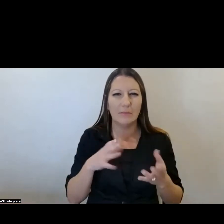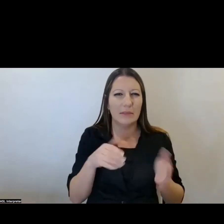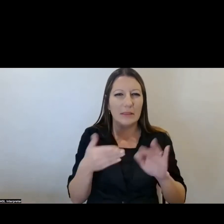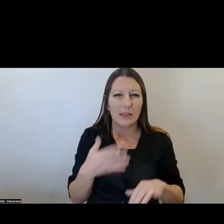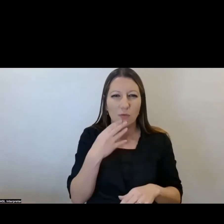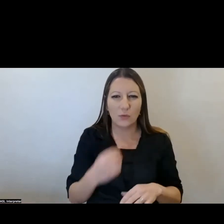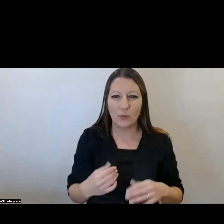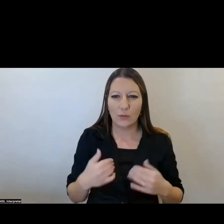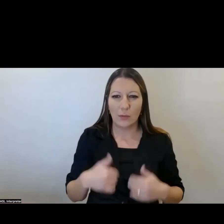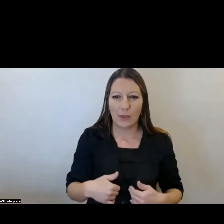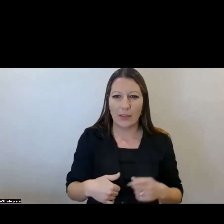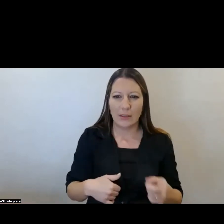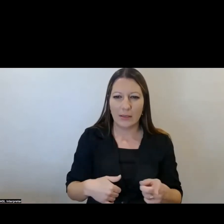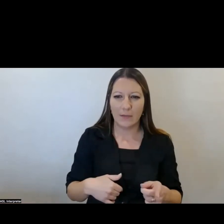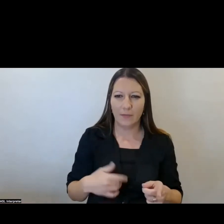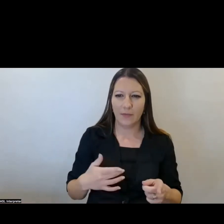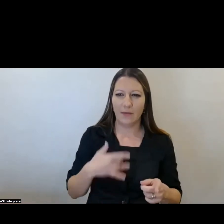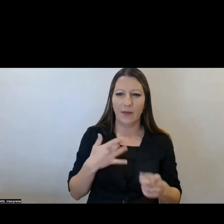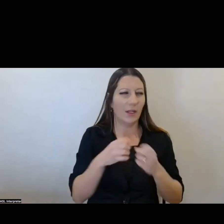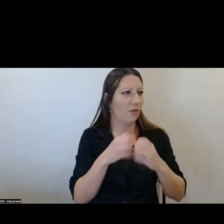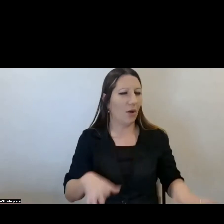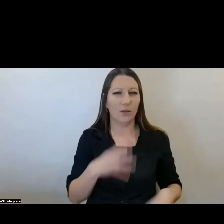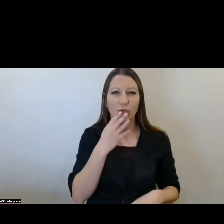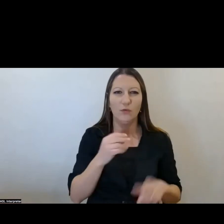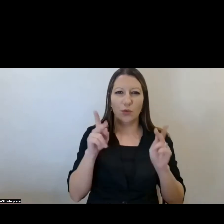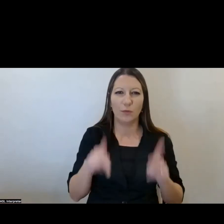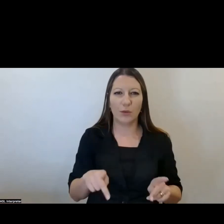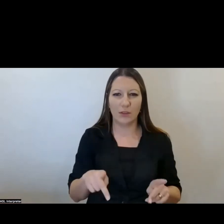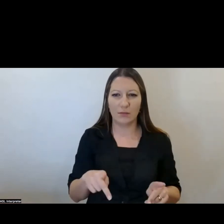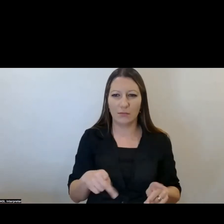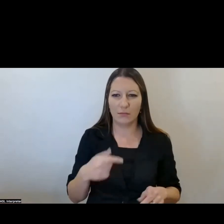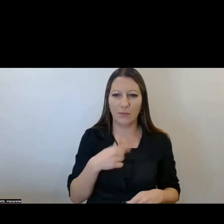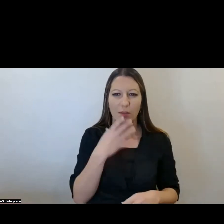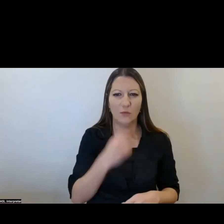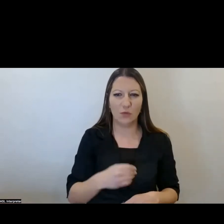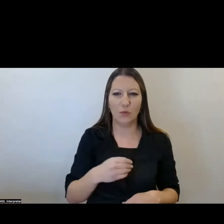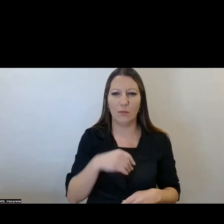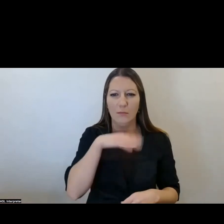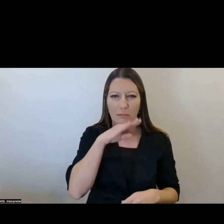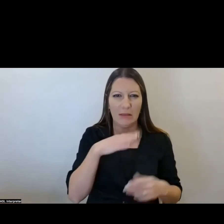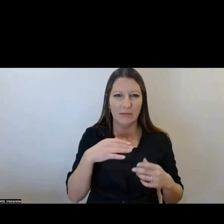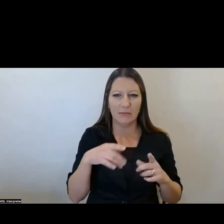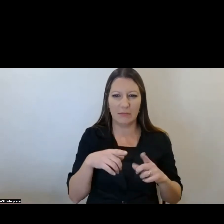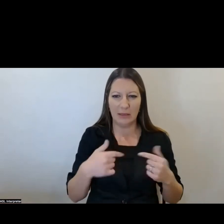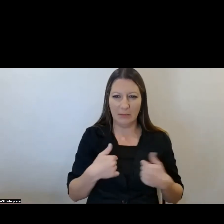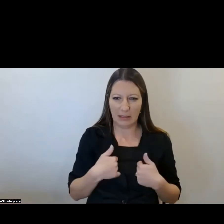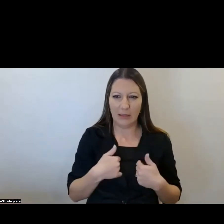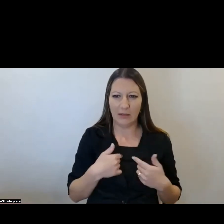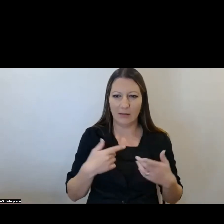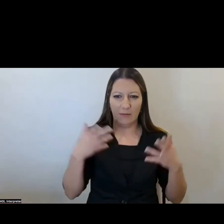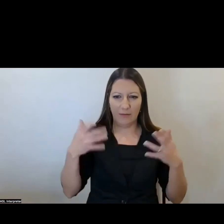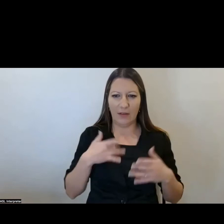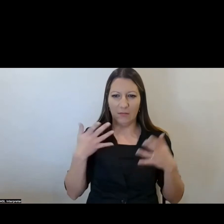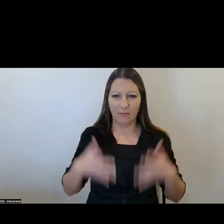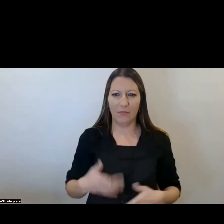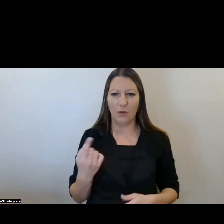in everything, even in my Hitler mustache. That's how the light gets thin. I'm trying to express like the